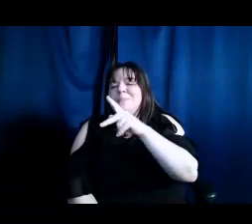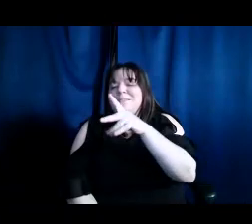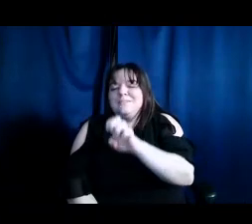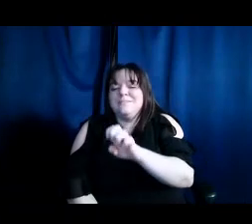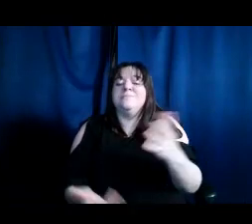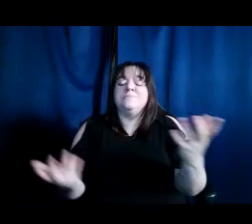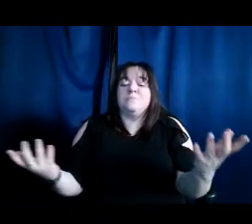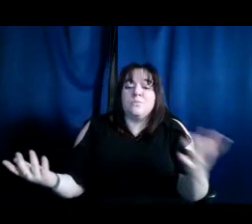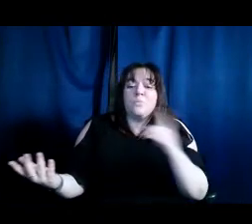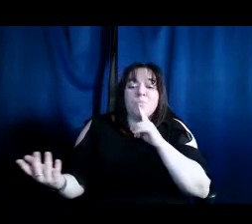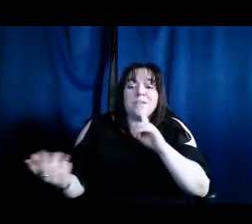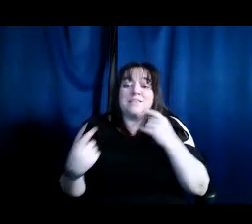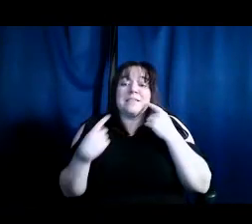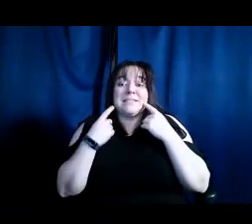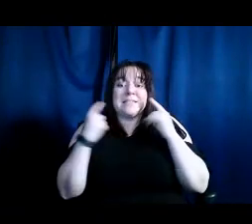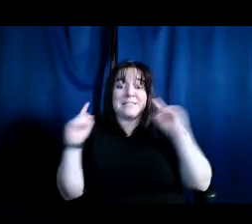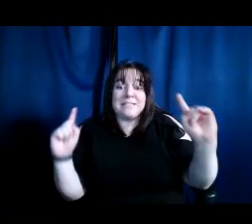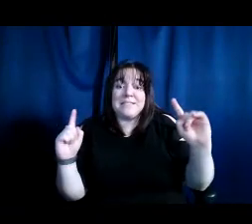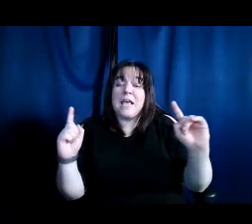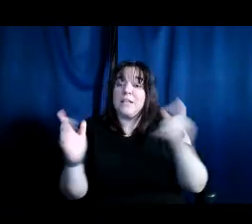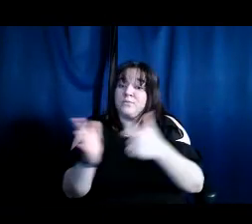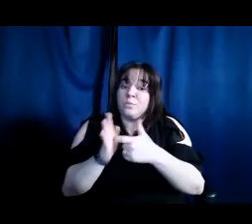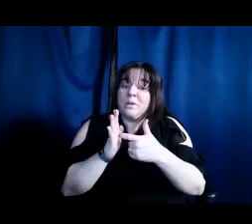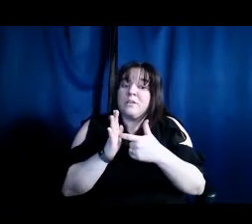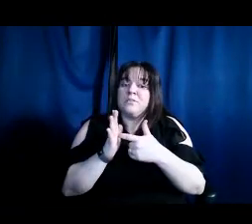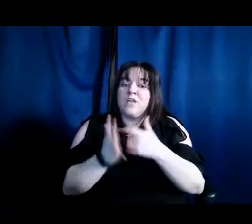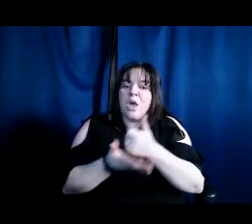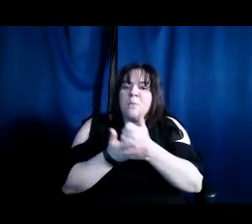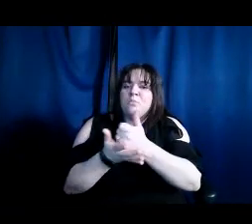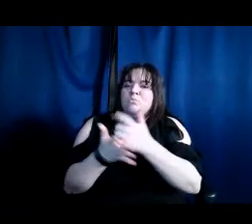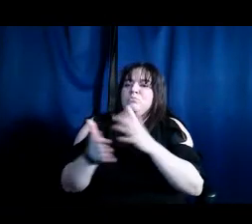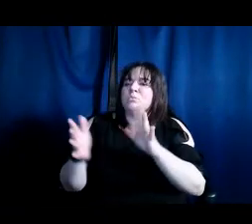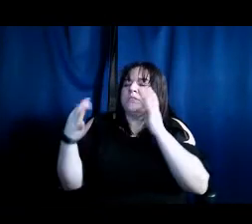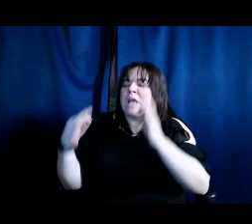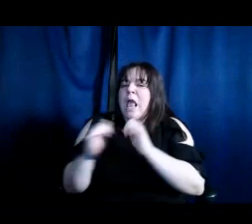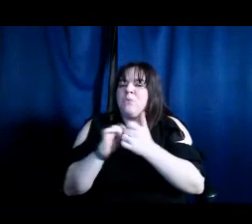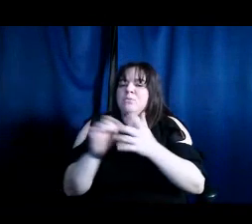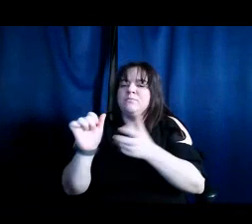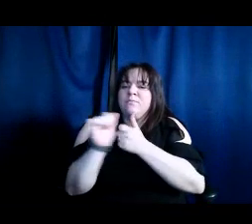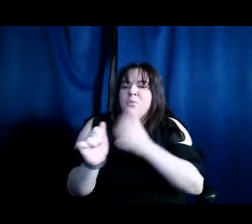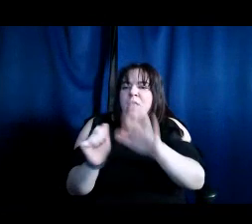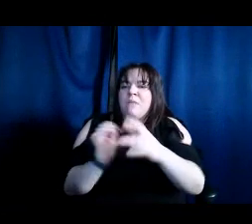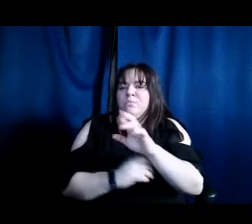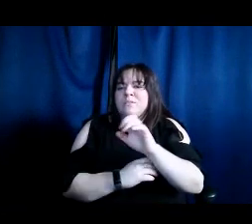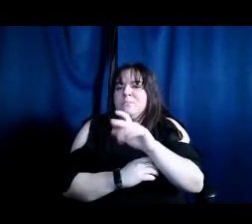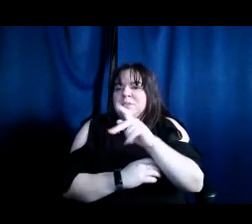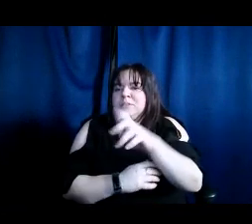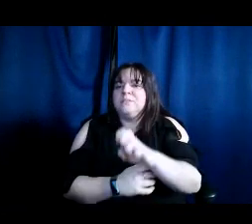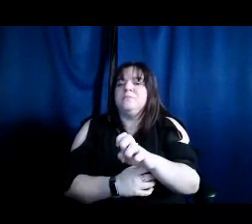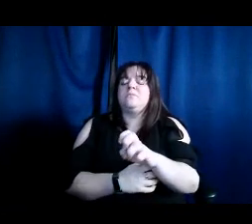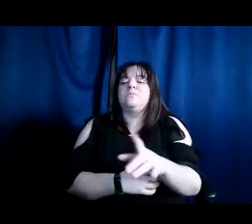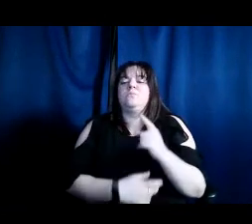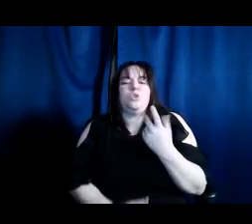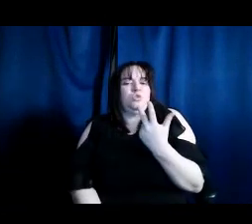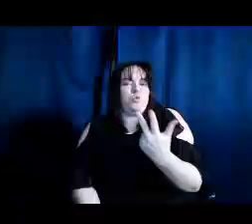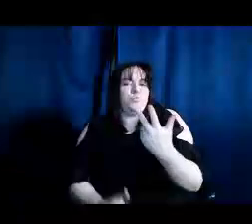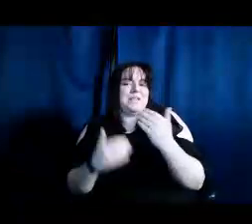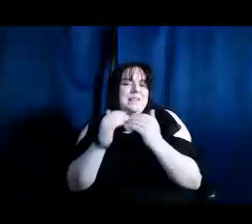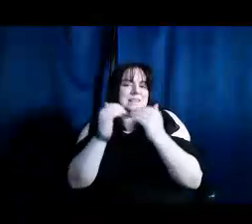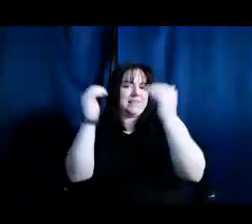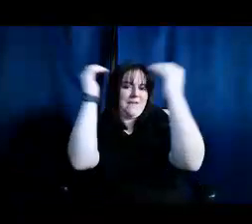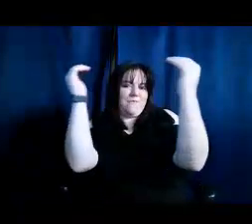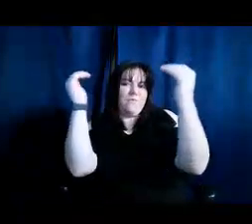techniques outline how to follow your recipe. WCAG has 3 levels of compliance, just like a tiered